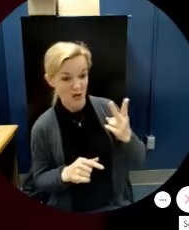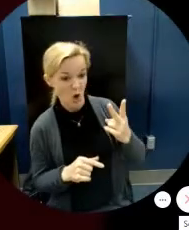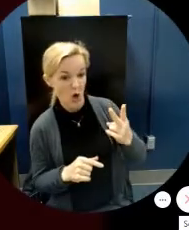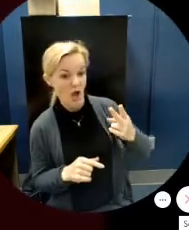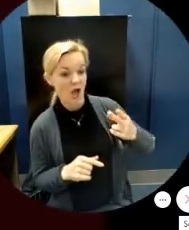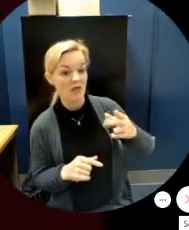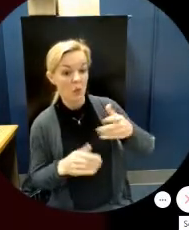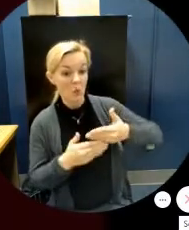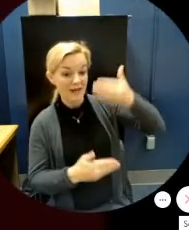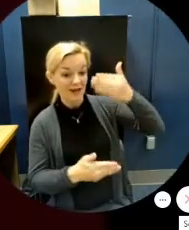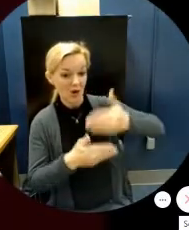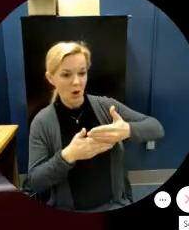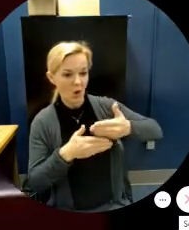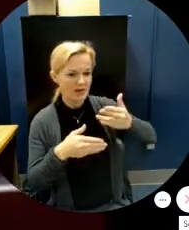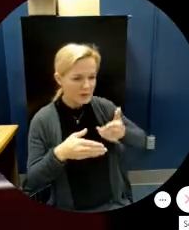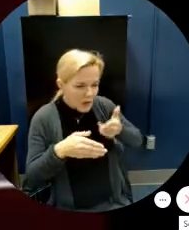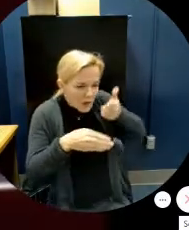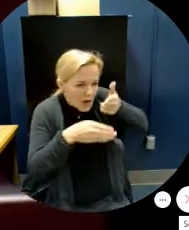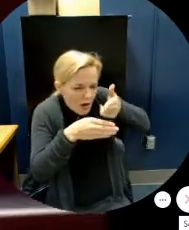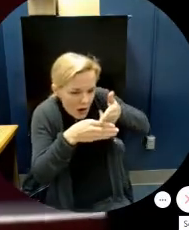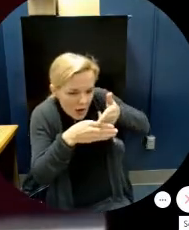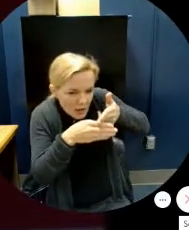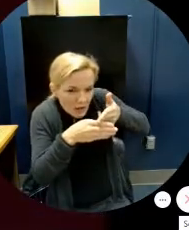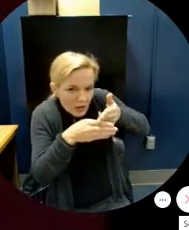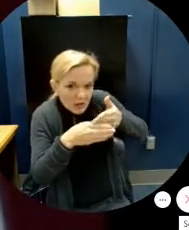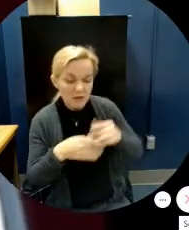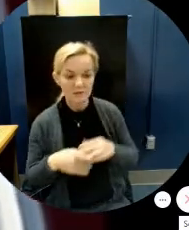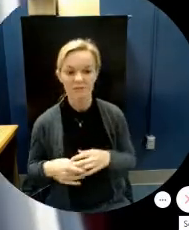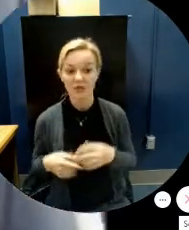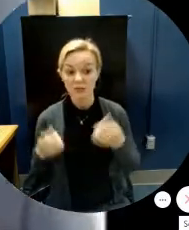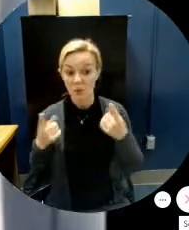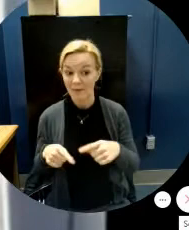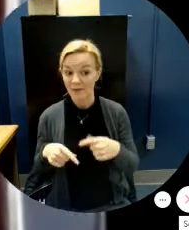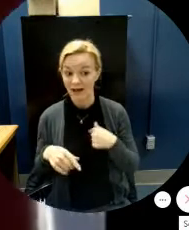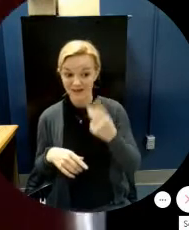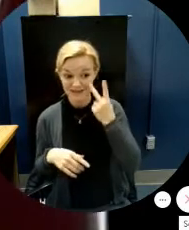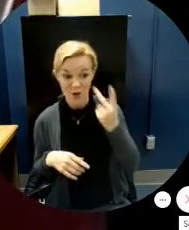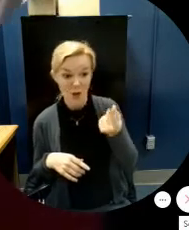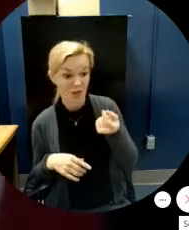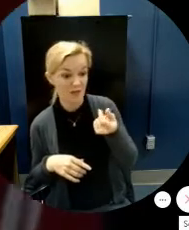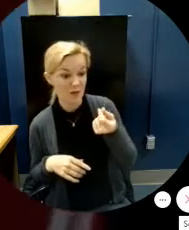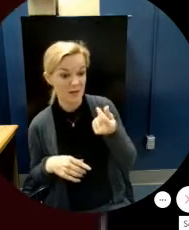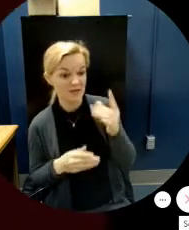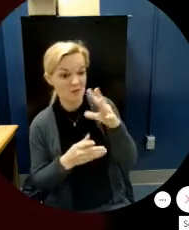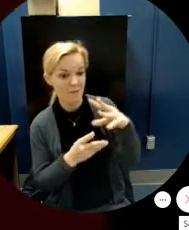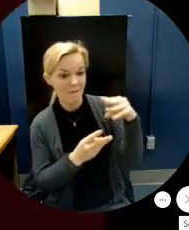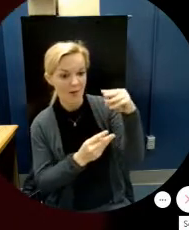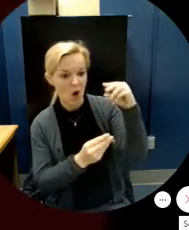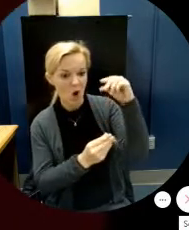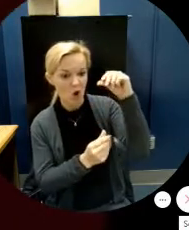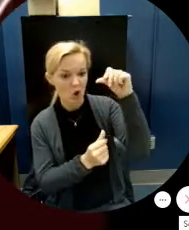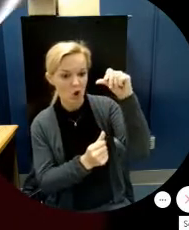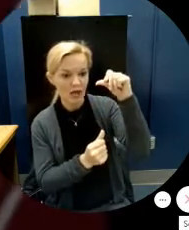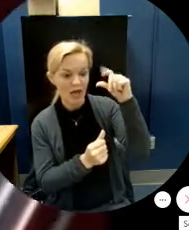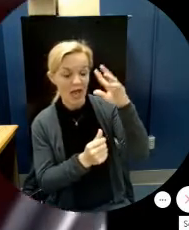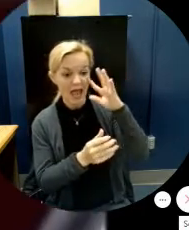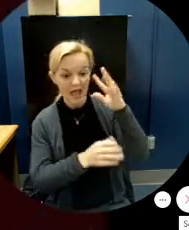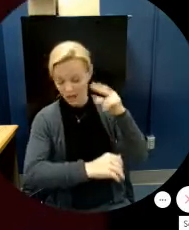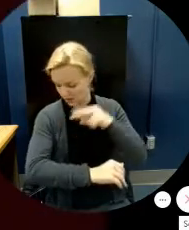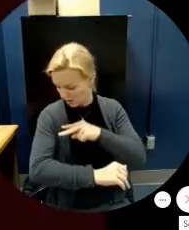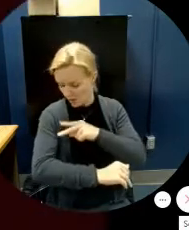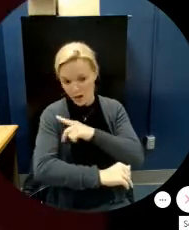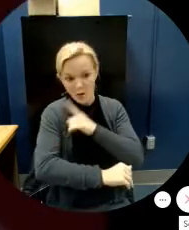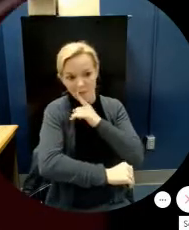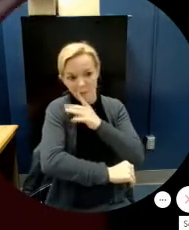a window. All of a sudden, I saw a puff of smoke. I looked down at my arm, and it was covered with blood.